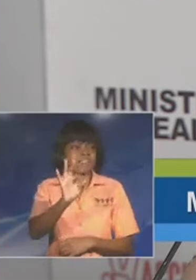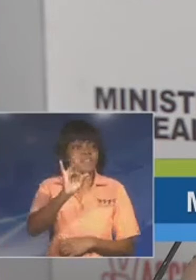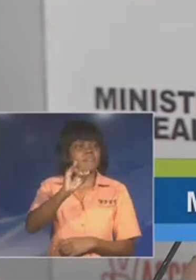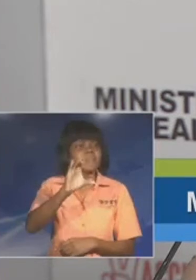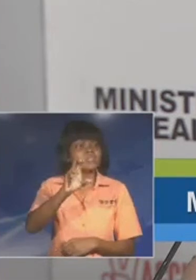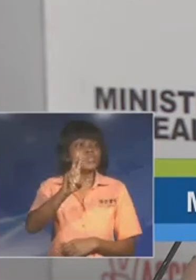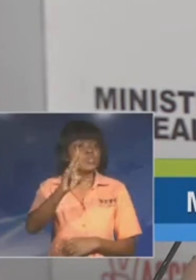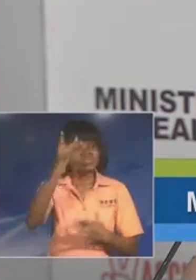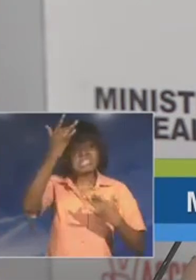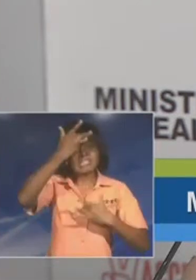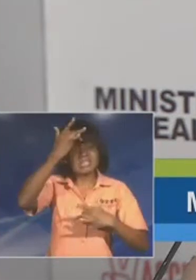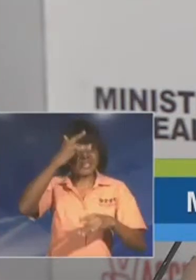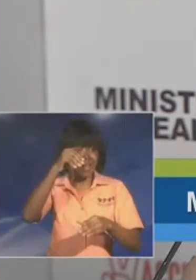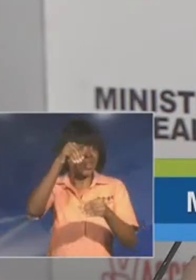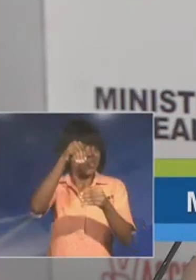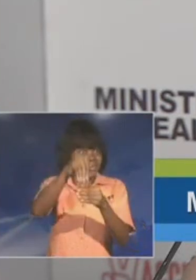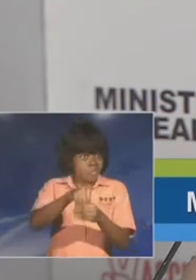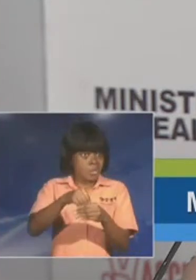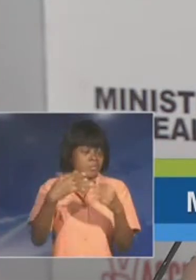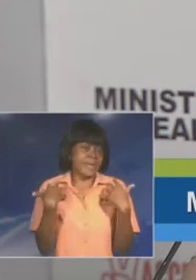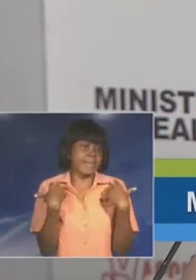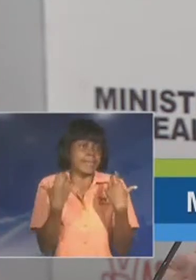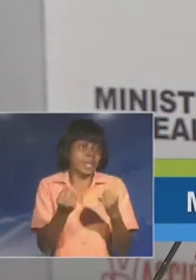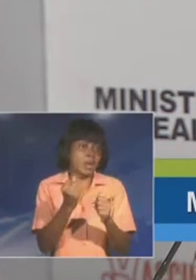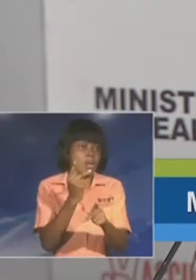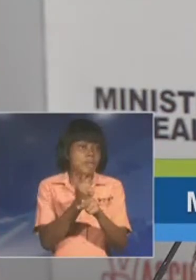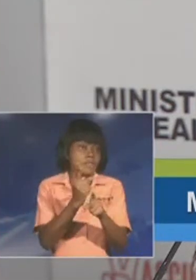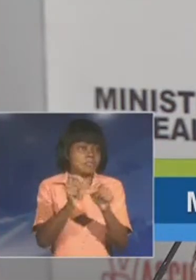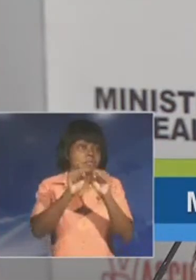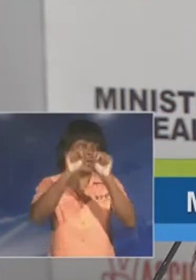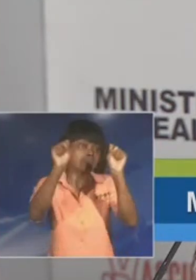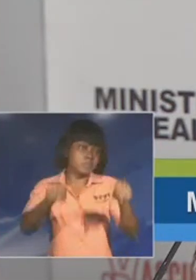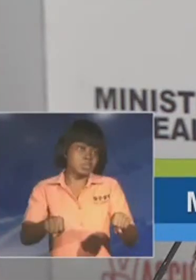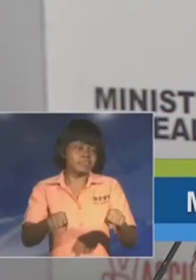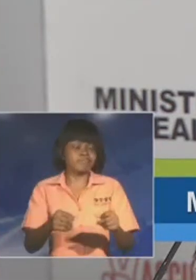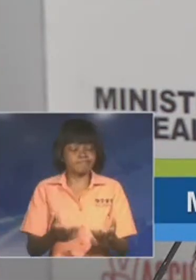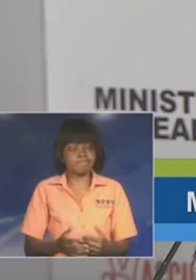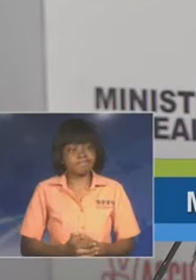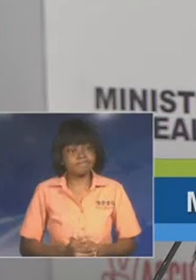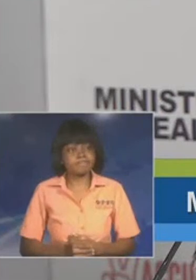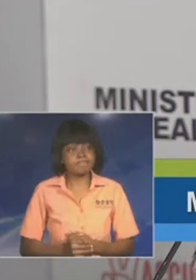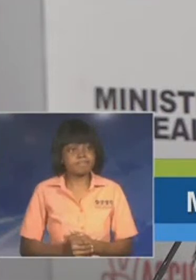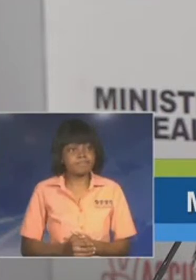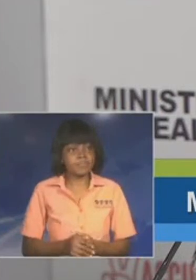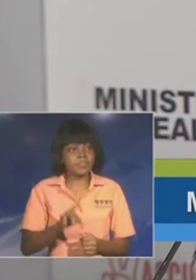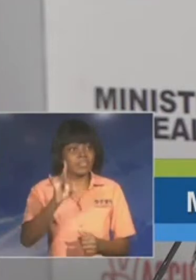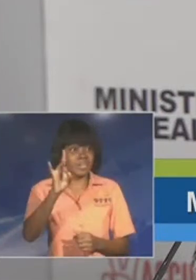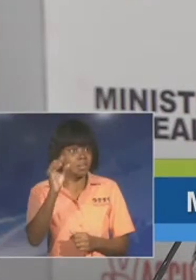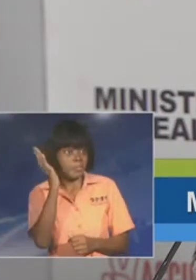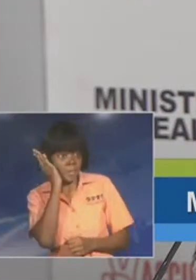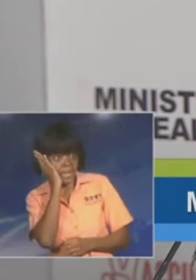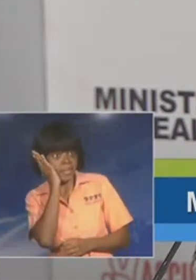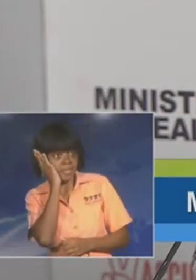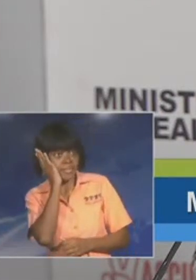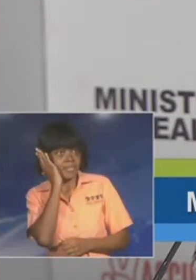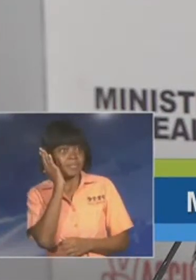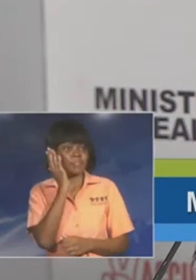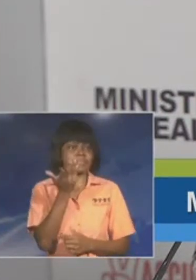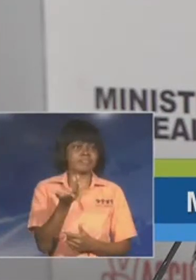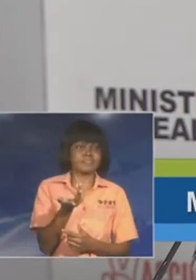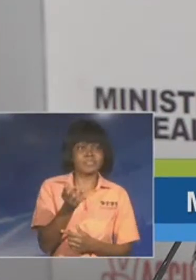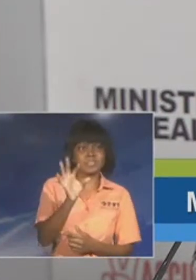parallel healthcare facilities out of a total of 80 available beds, and none in the accident and